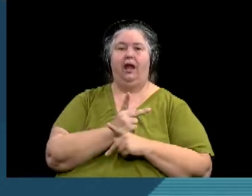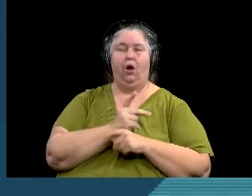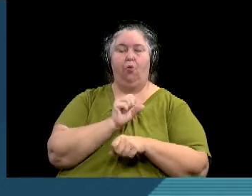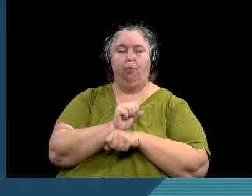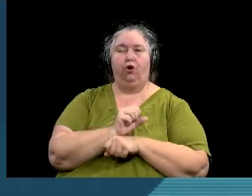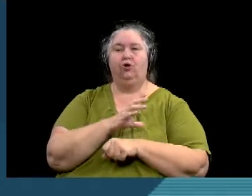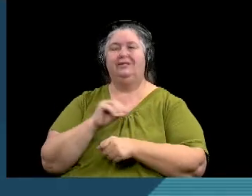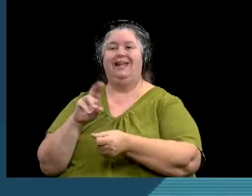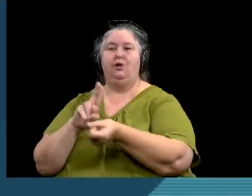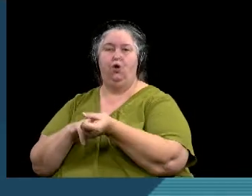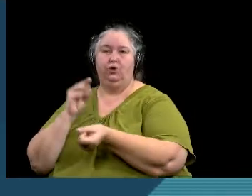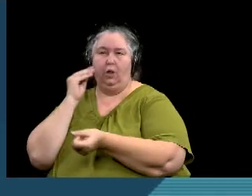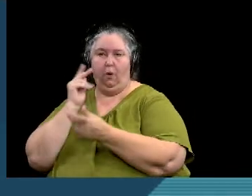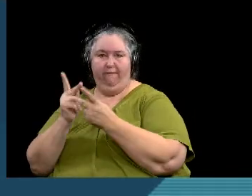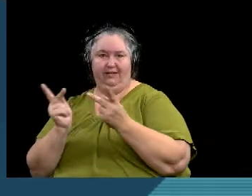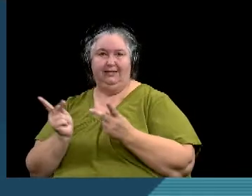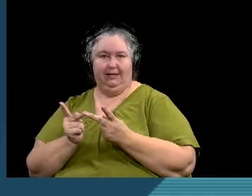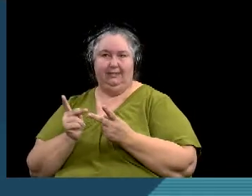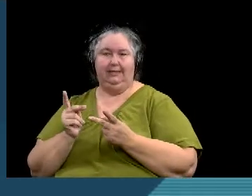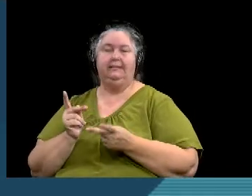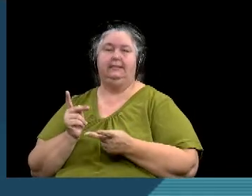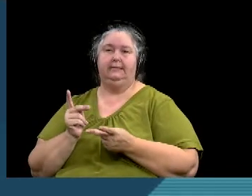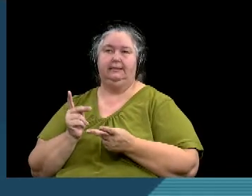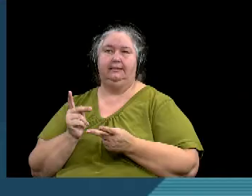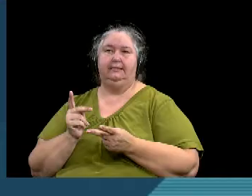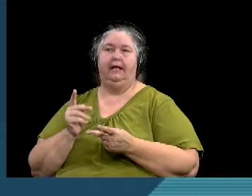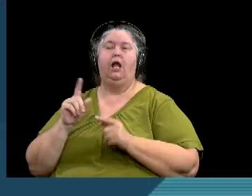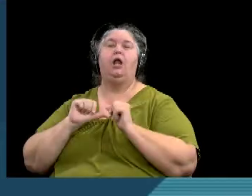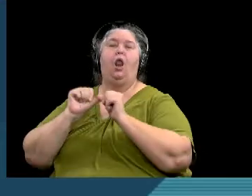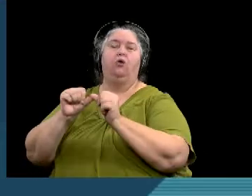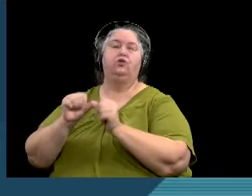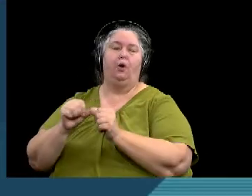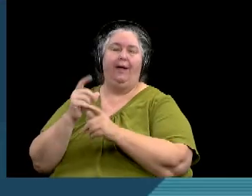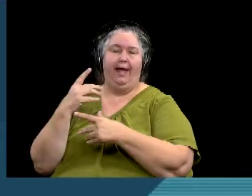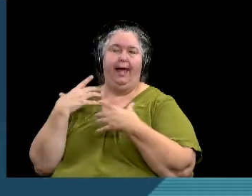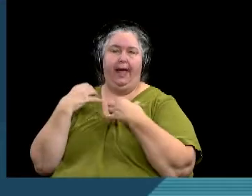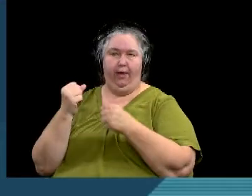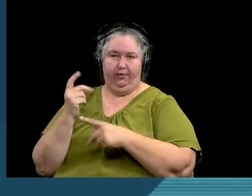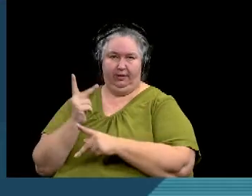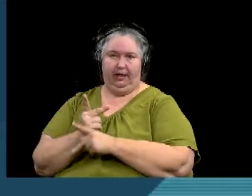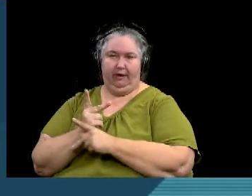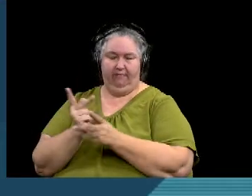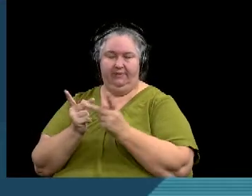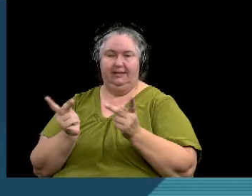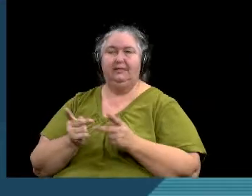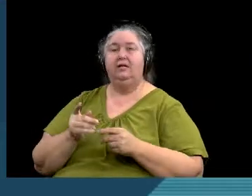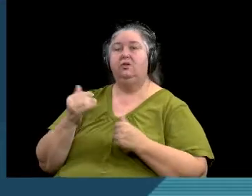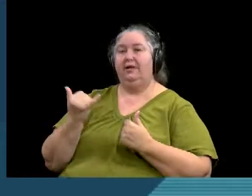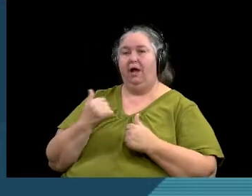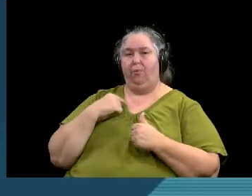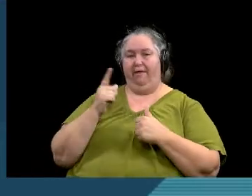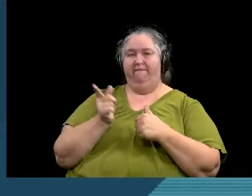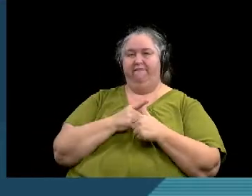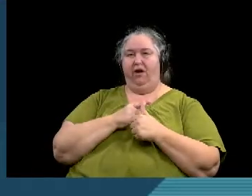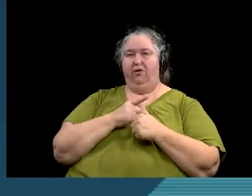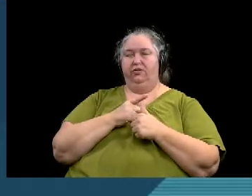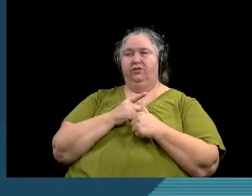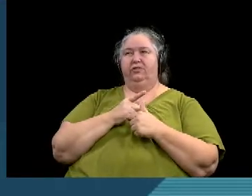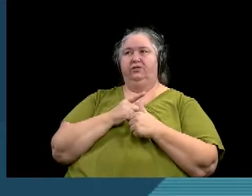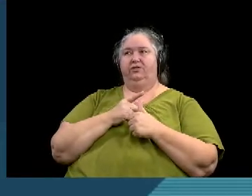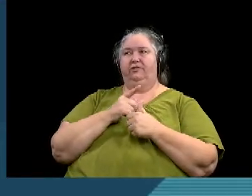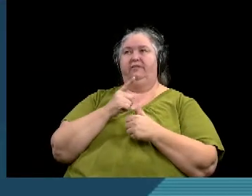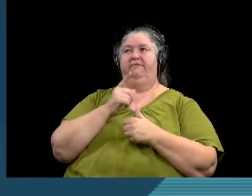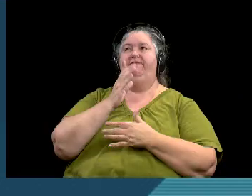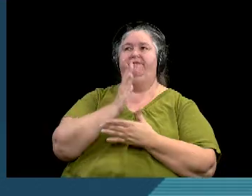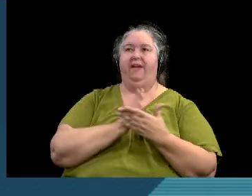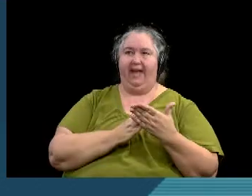And so as of this week, we are entering phase 1A, and we expect to be in the phase until January, when we expect to get a little more